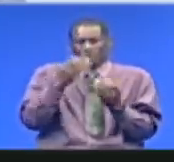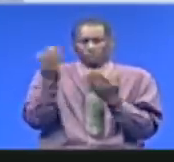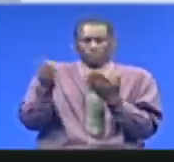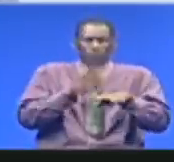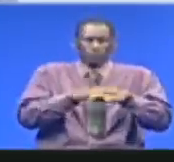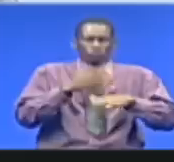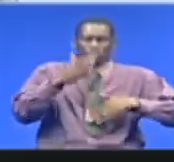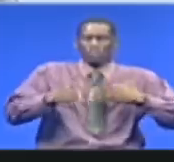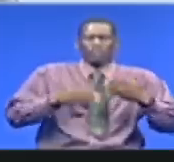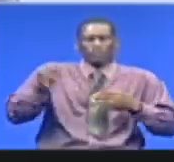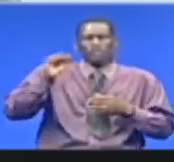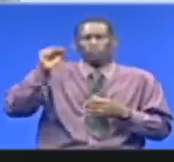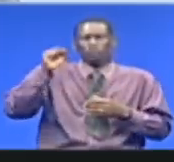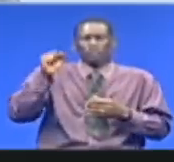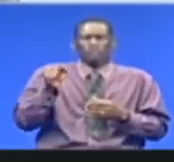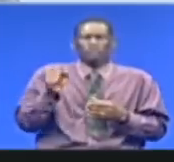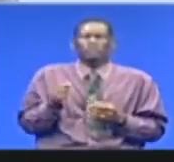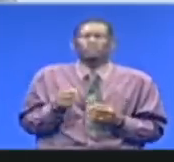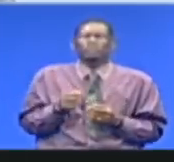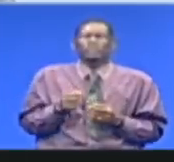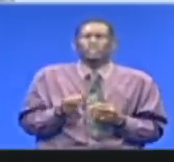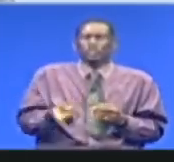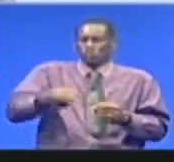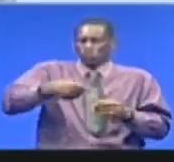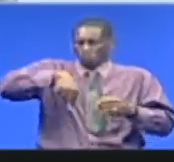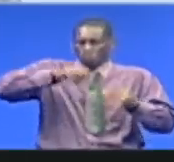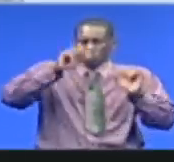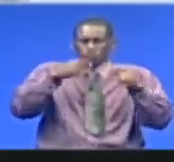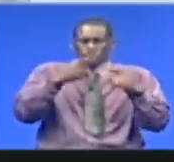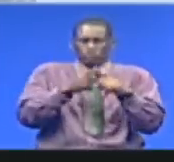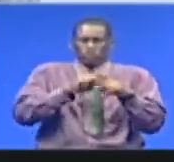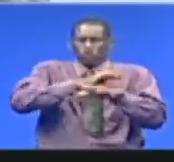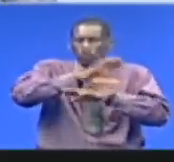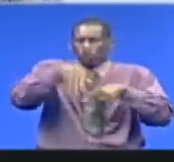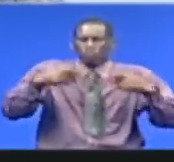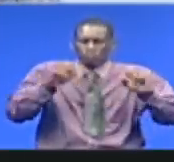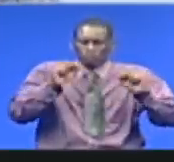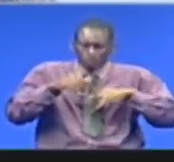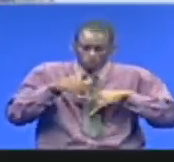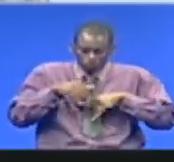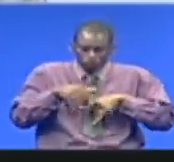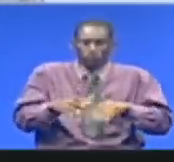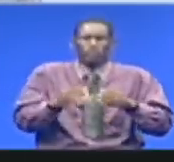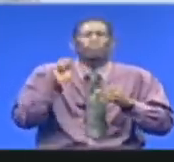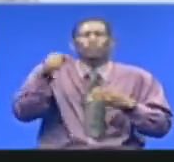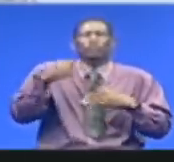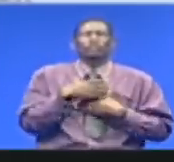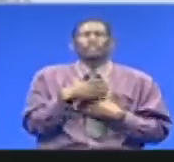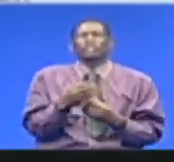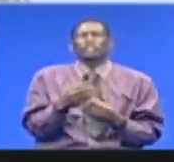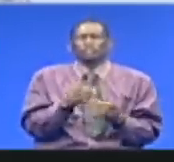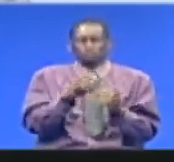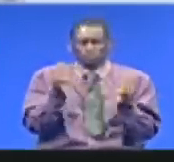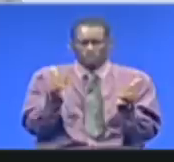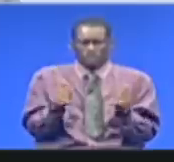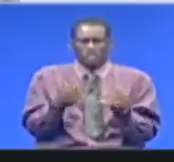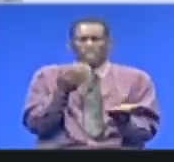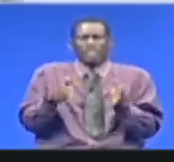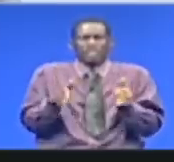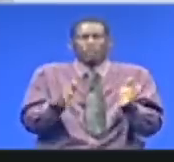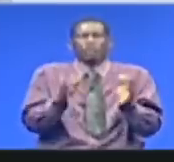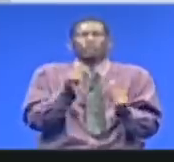to our politics, we can then, everybody can then pursue their political interest in whatever direction